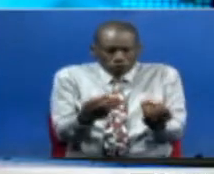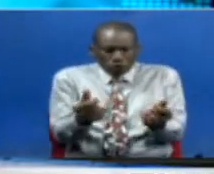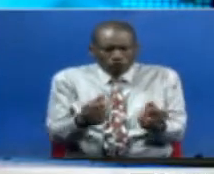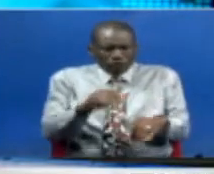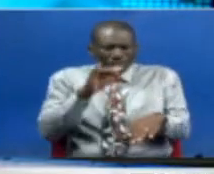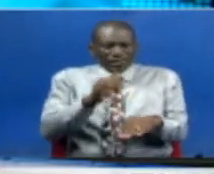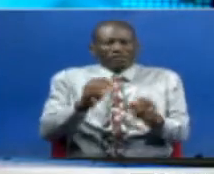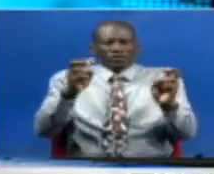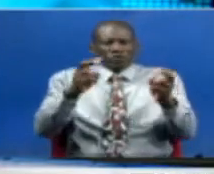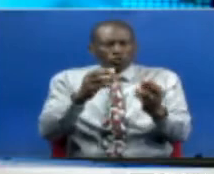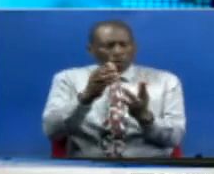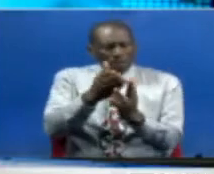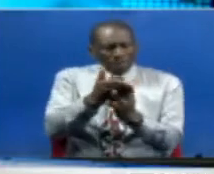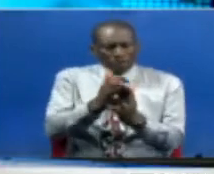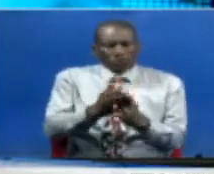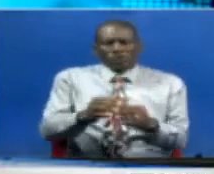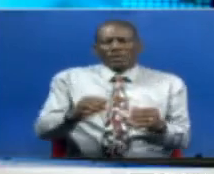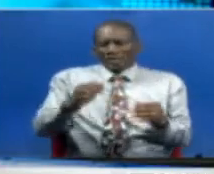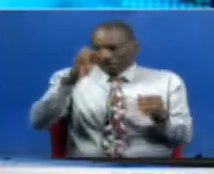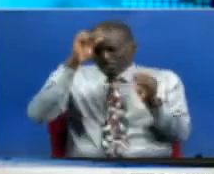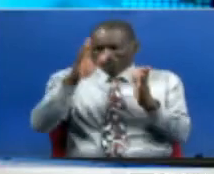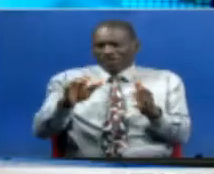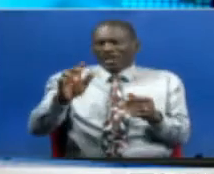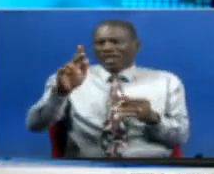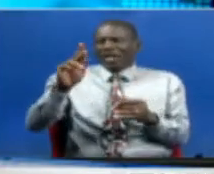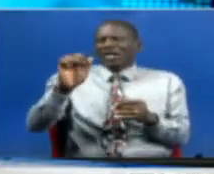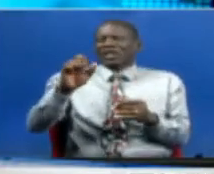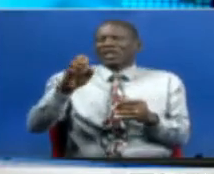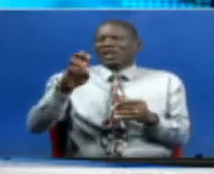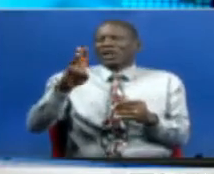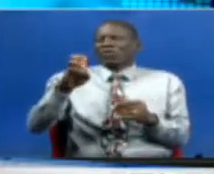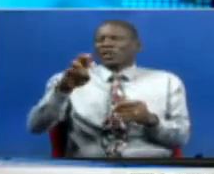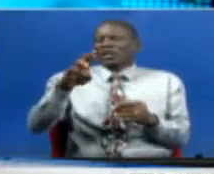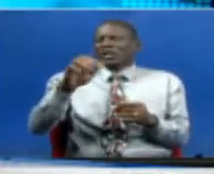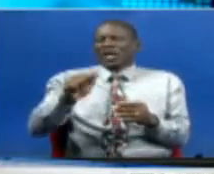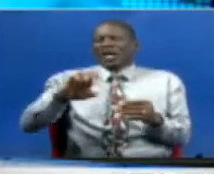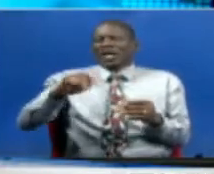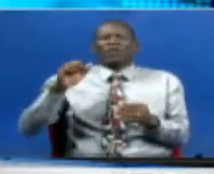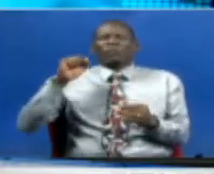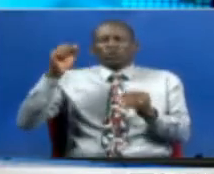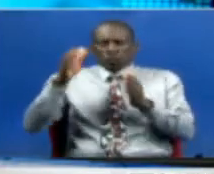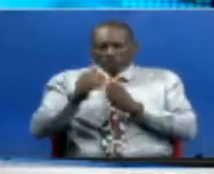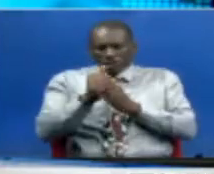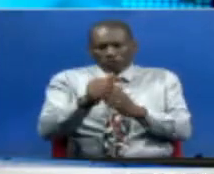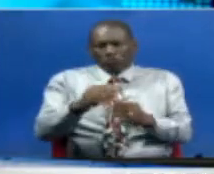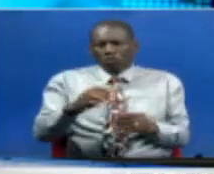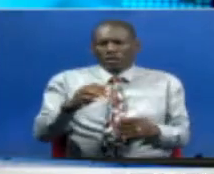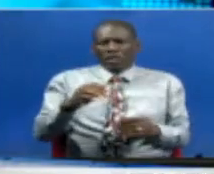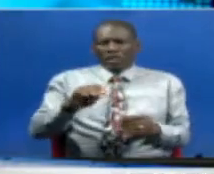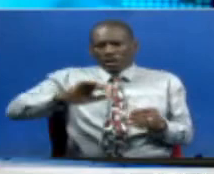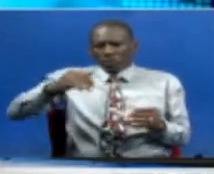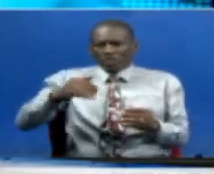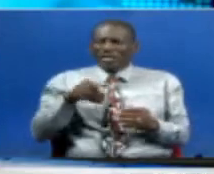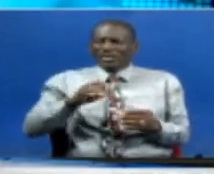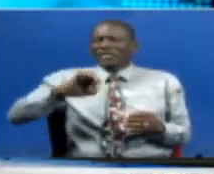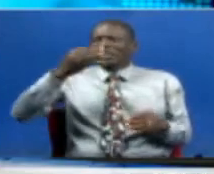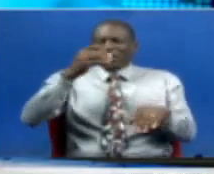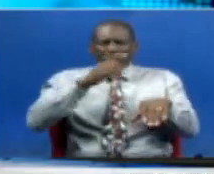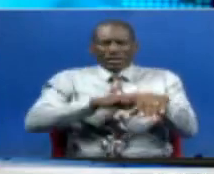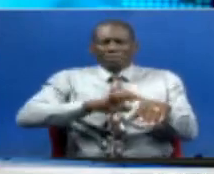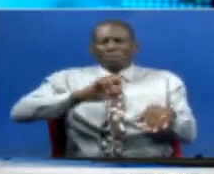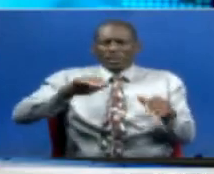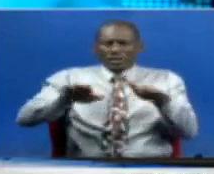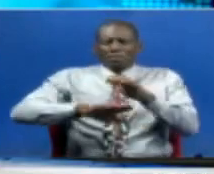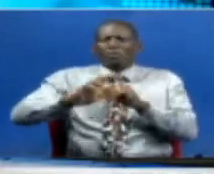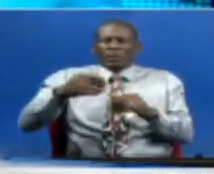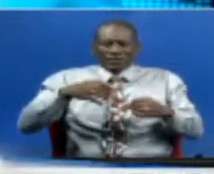issues between Governor Kawira Mwangaza and other political leaders from the county. This will be the third time the Deputy President will be intervening